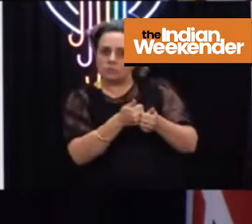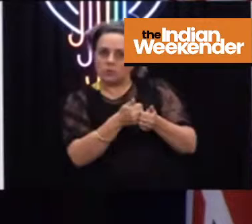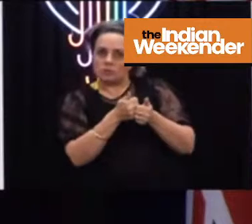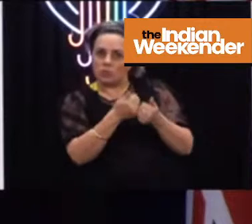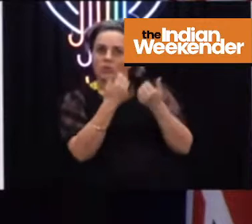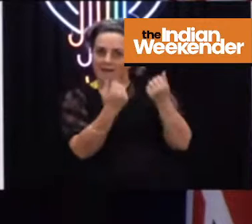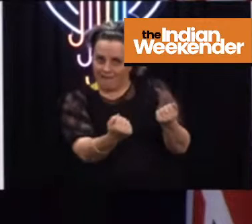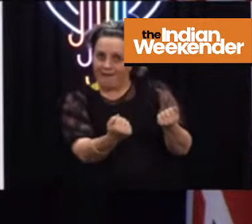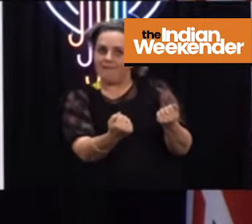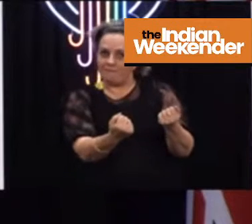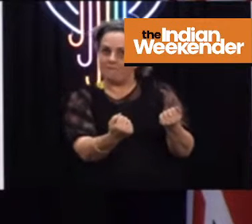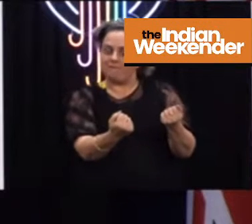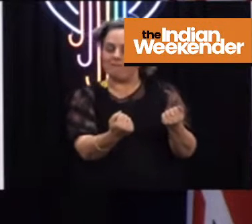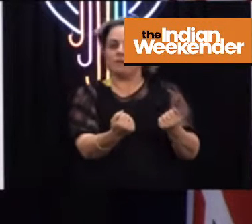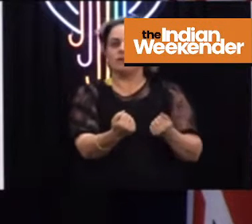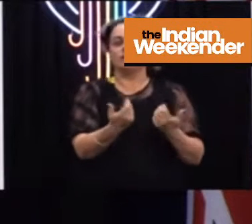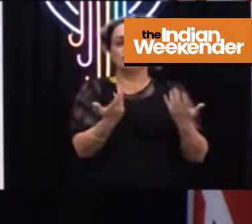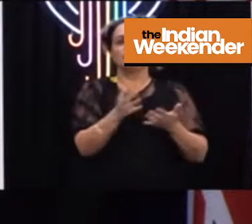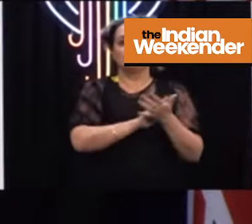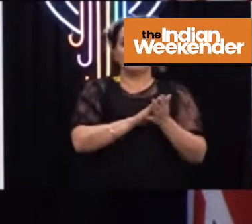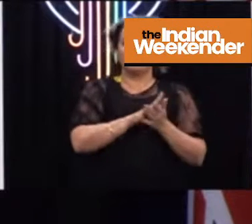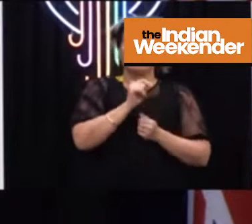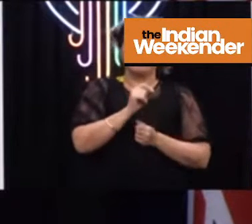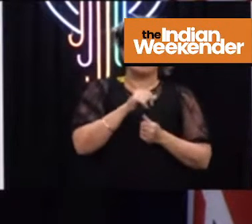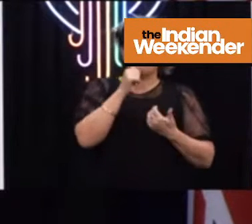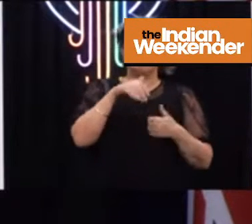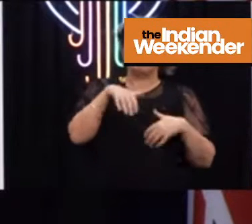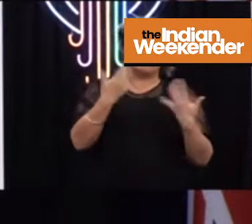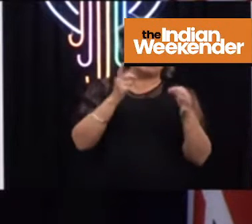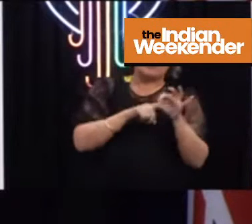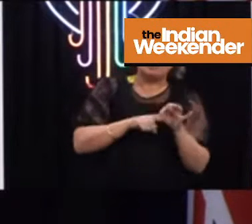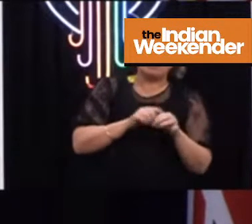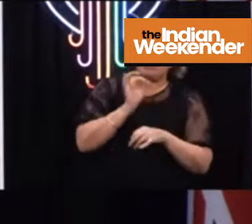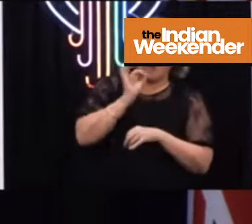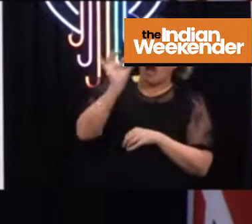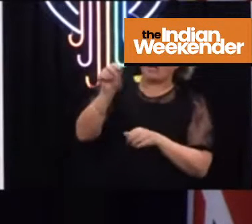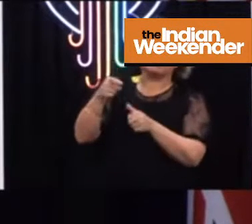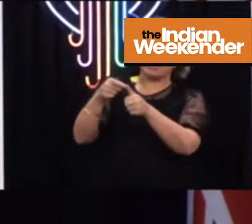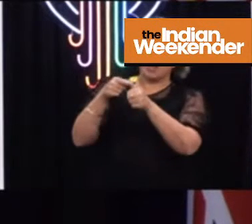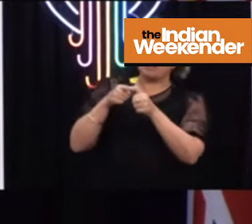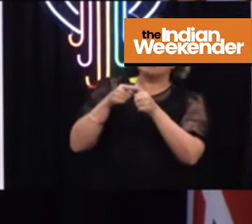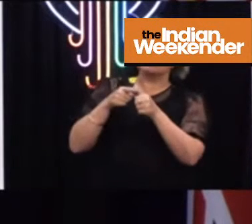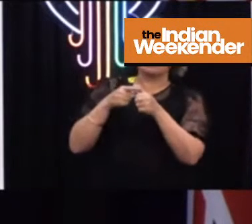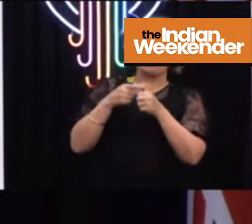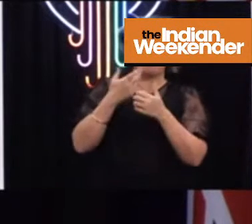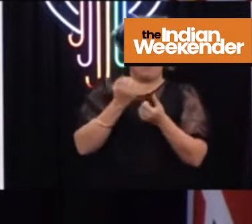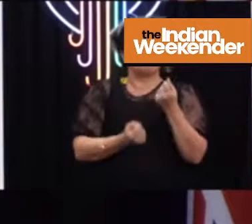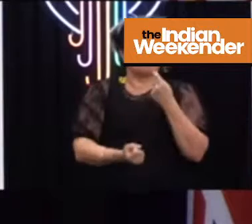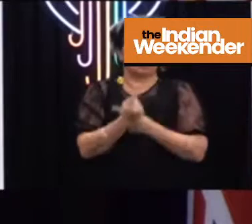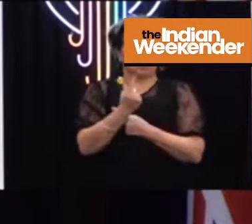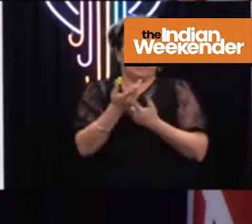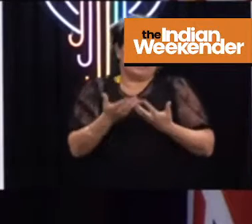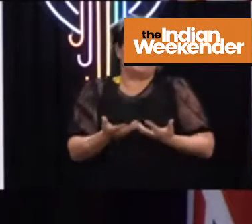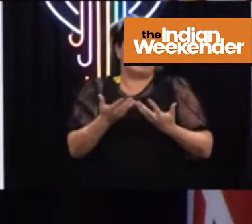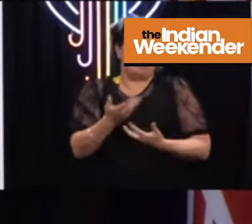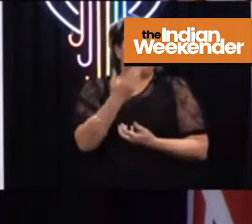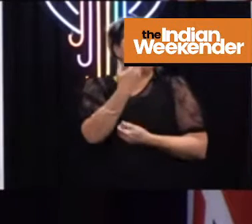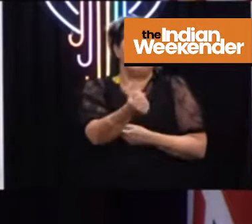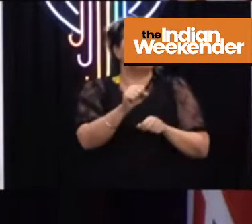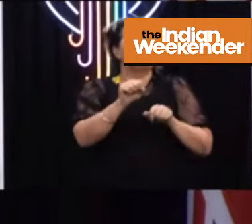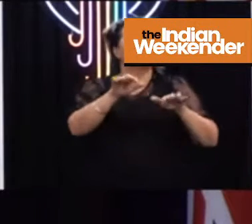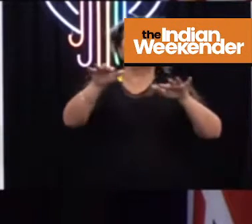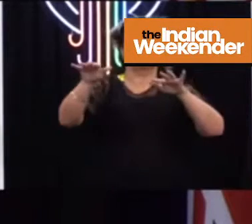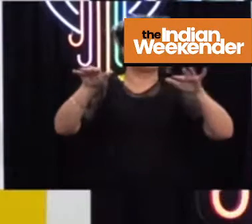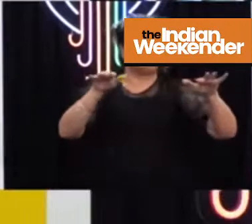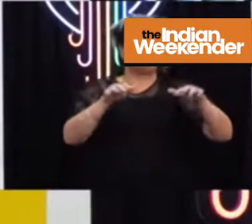opportunity to ask and have questions answered and just make sure that those people are getting the support they need as they reintegrate back into the community. Pati,